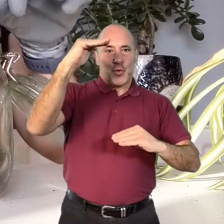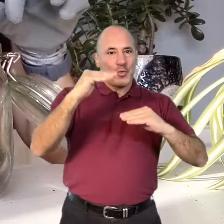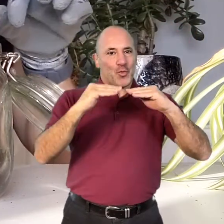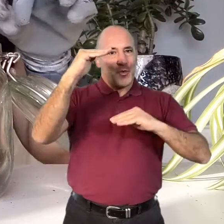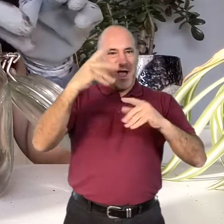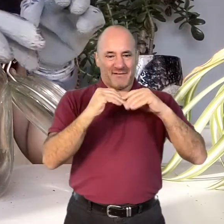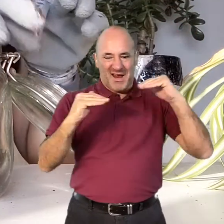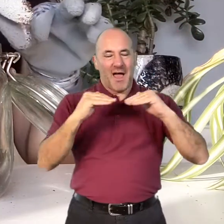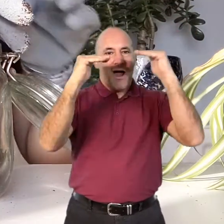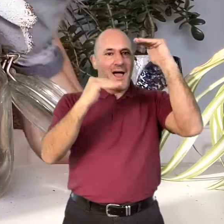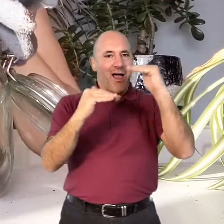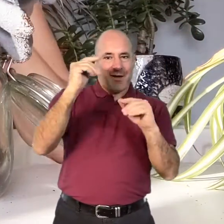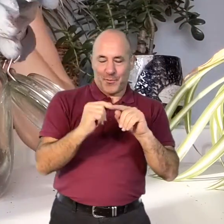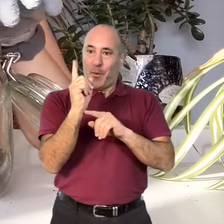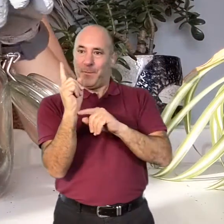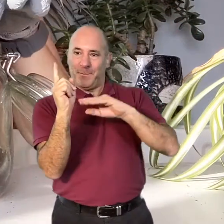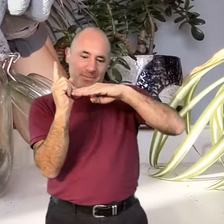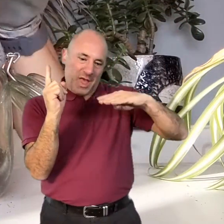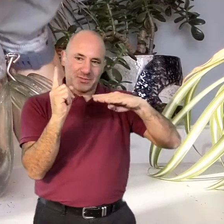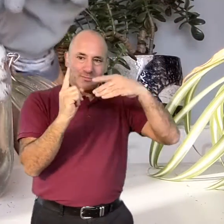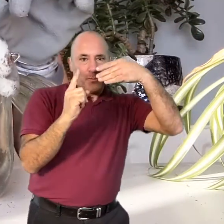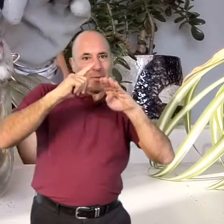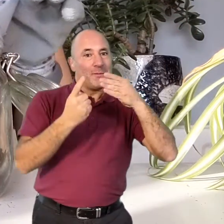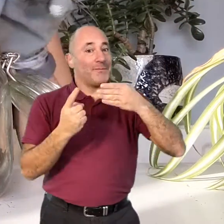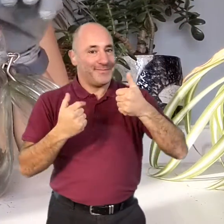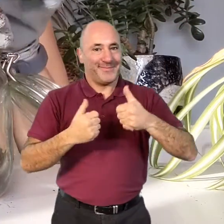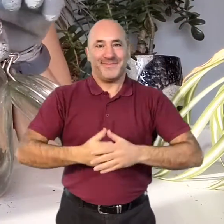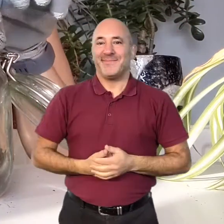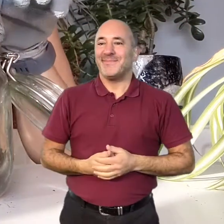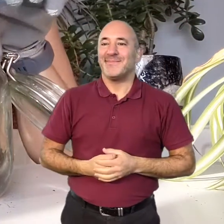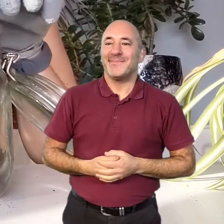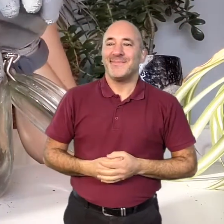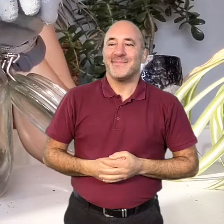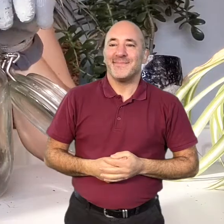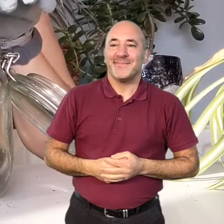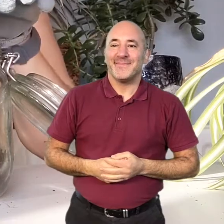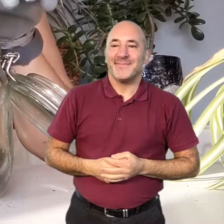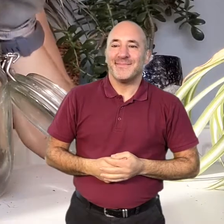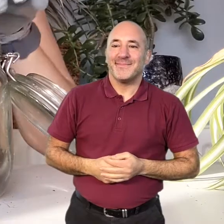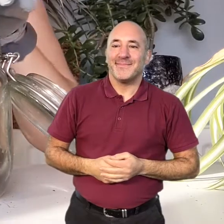that there's some layers of height in my terrarium.